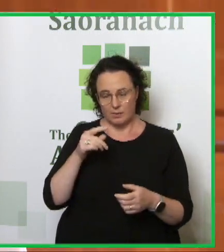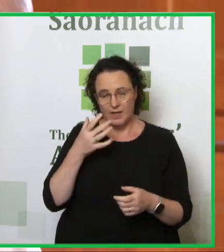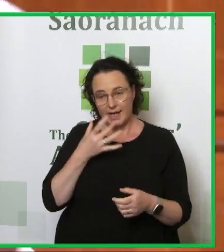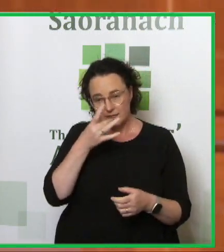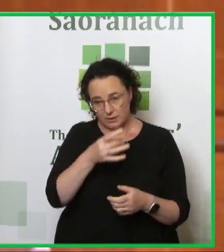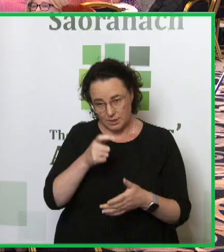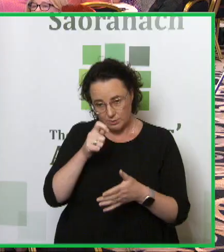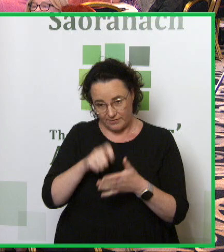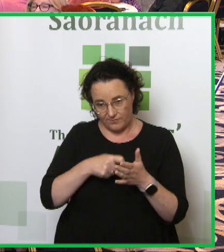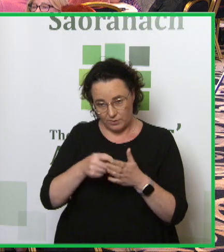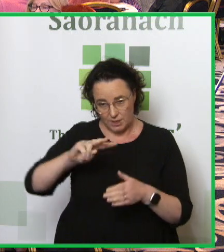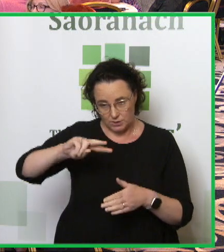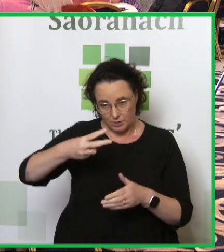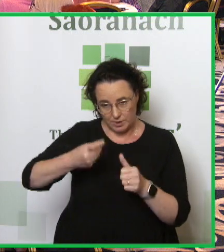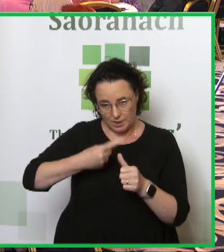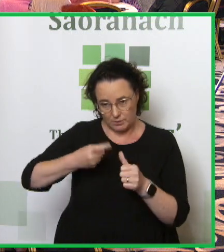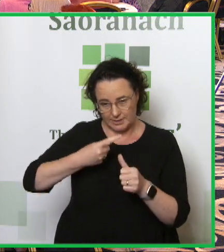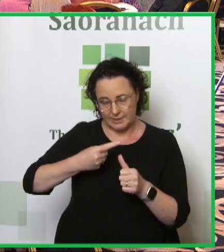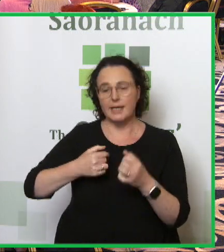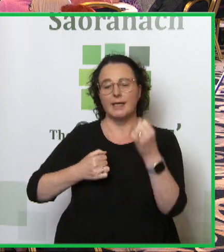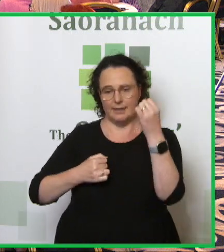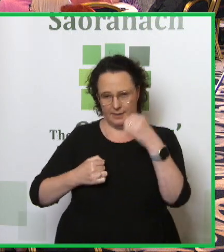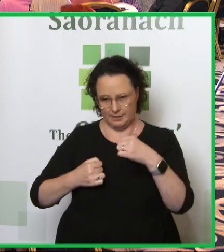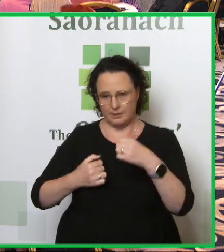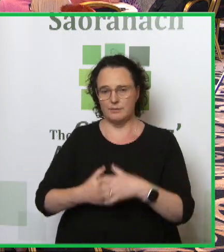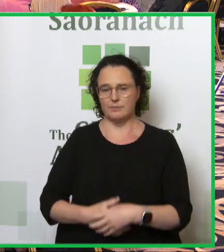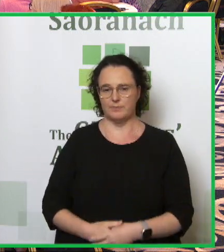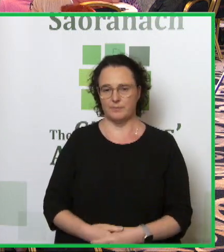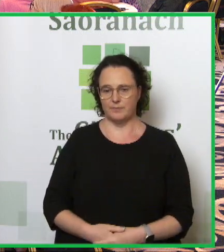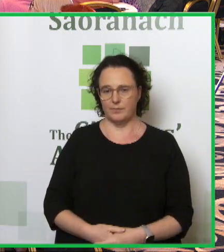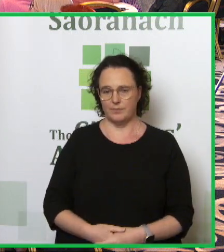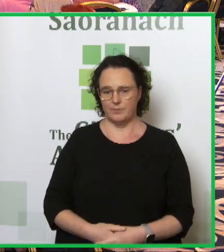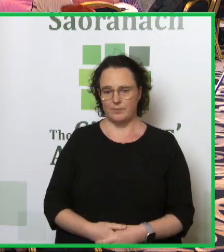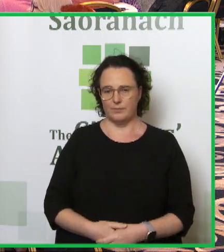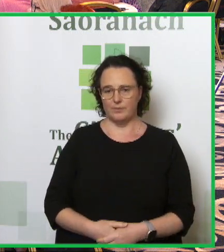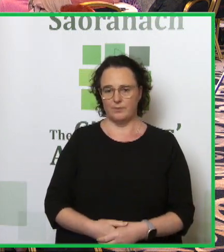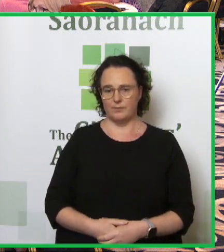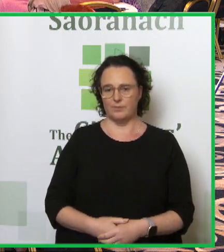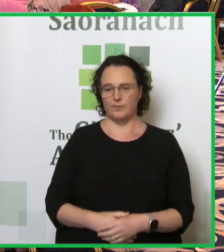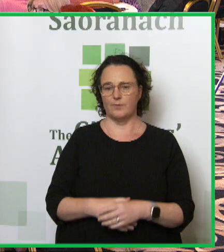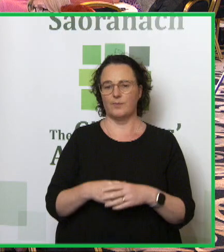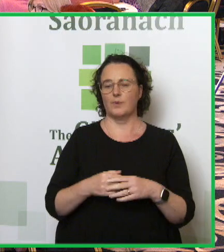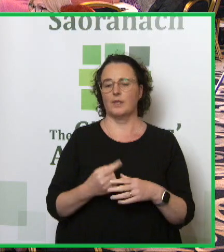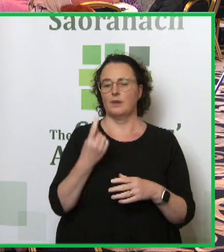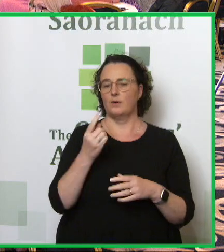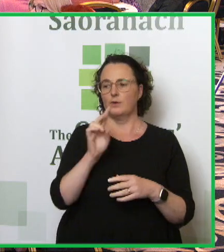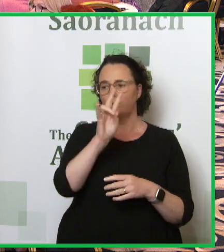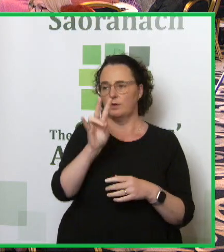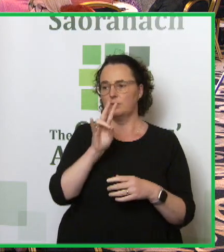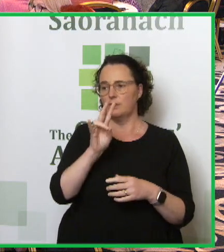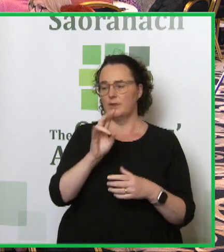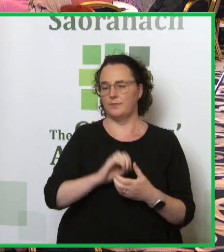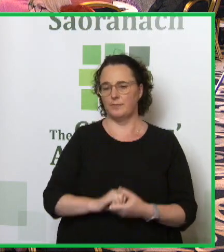Okay. Yes. No, thanks. Zain, come on. So, sorry, just not about the vote here,